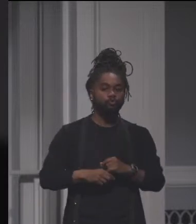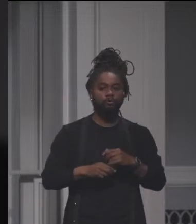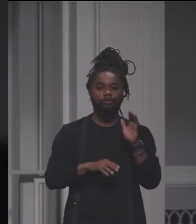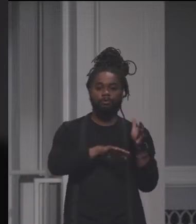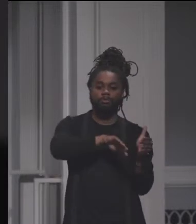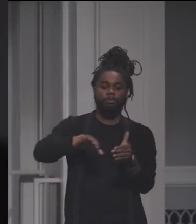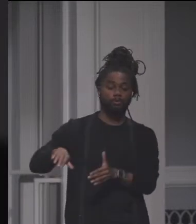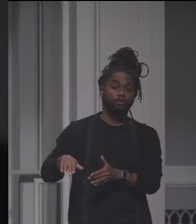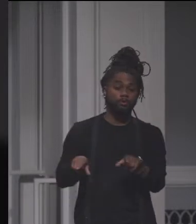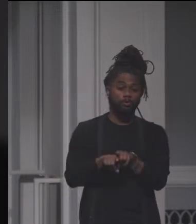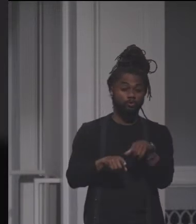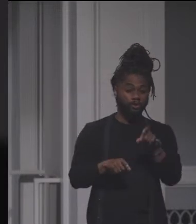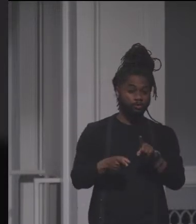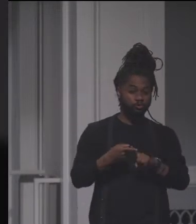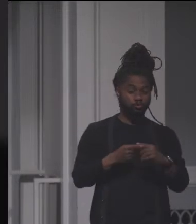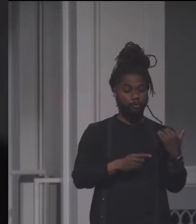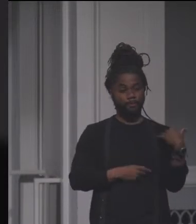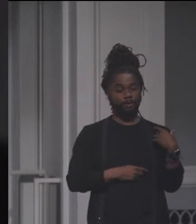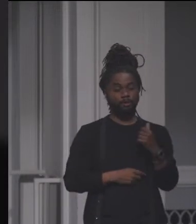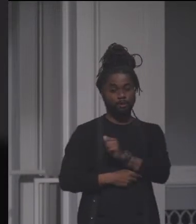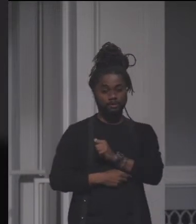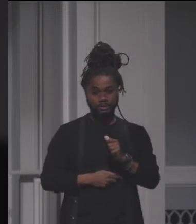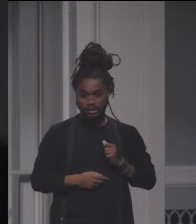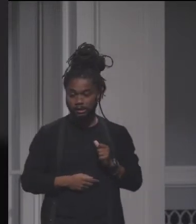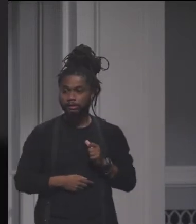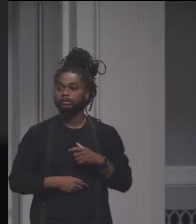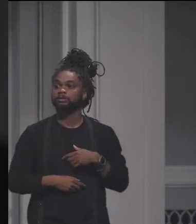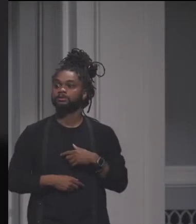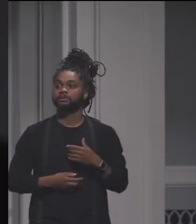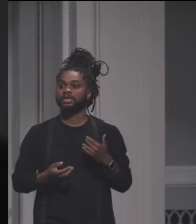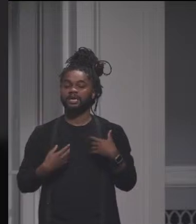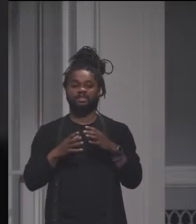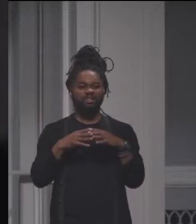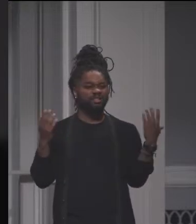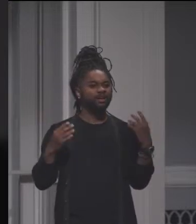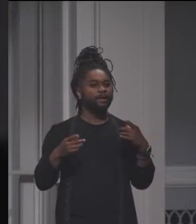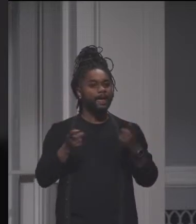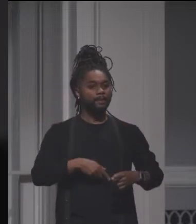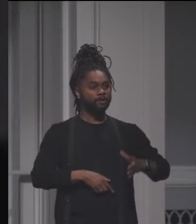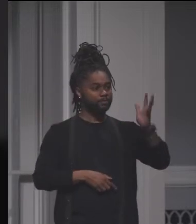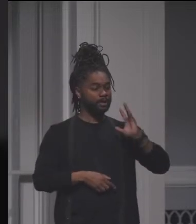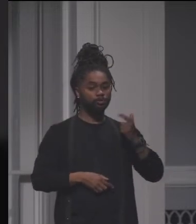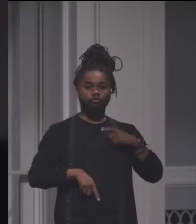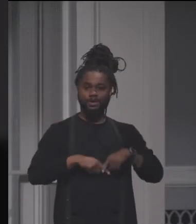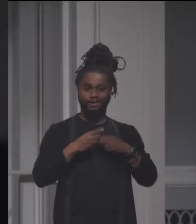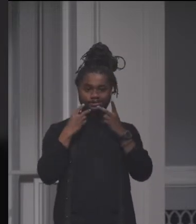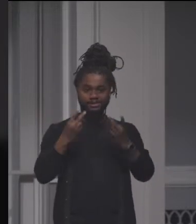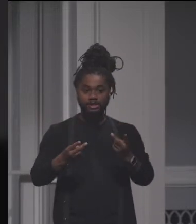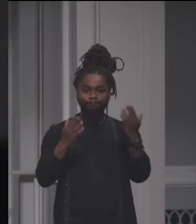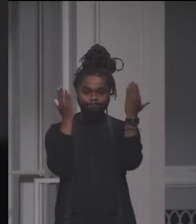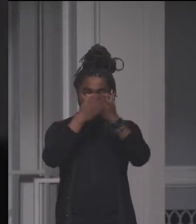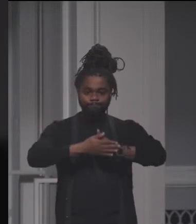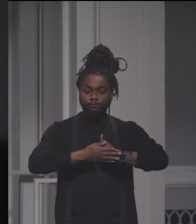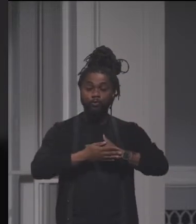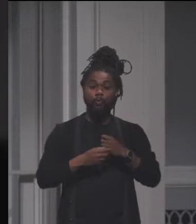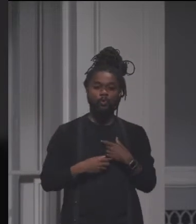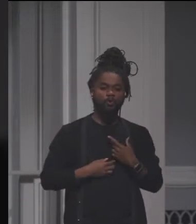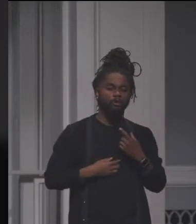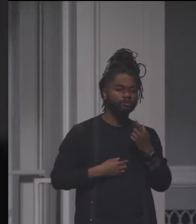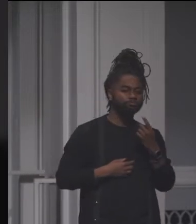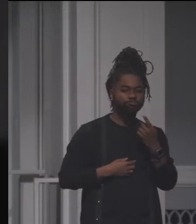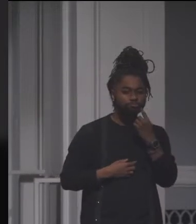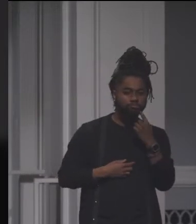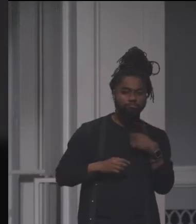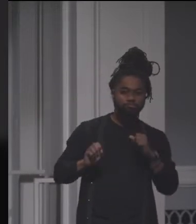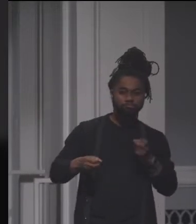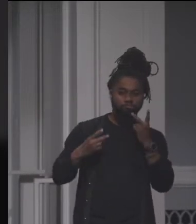often need to remind ourselves that there is a great deal about the past that is not visible or just partially visible.